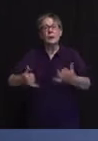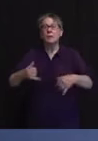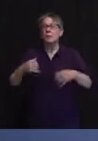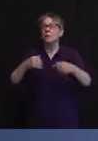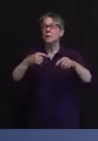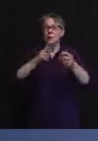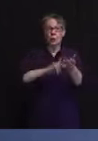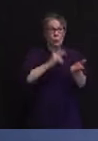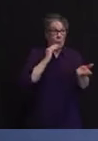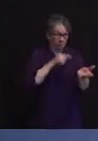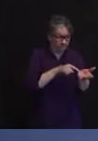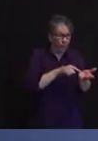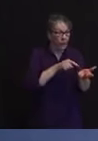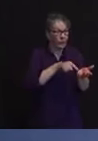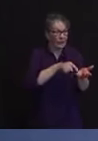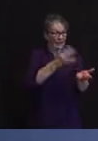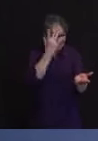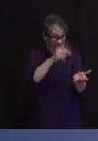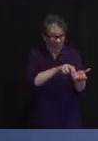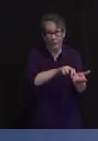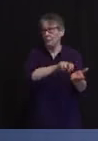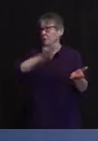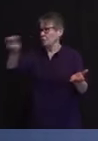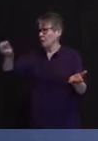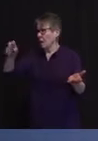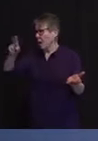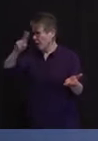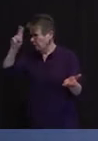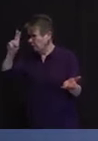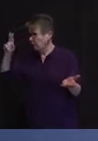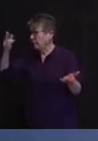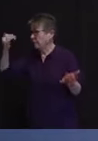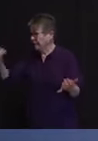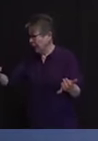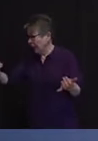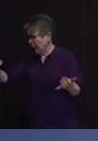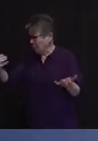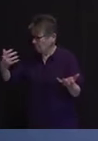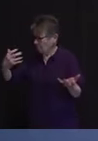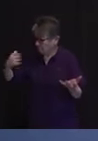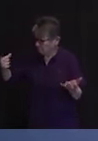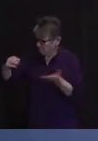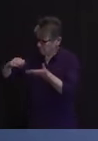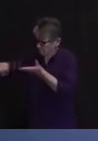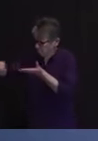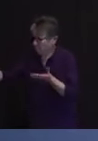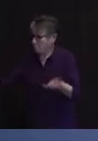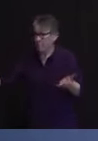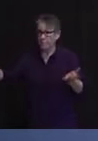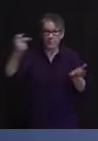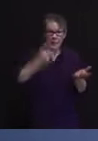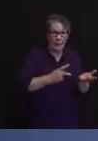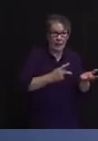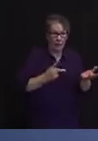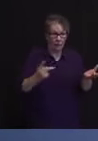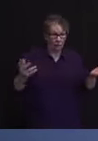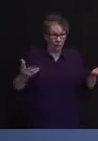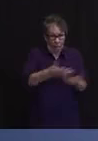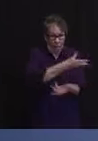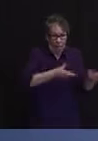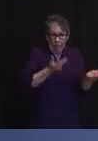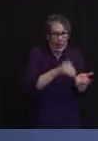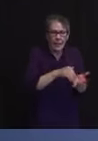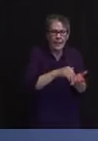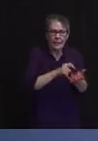PPE, and cannot assure us that they can comply with all infection prevention guidelines,